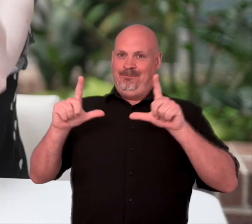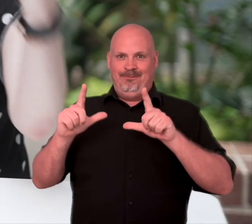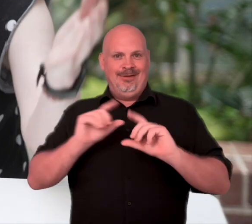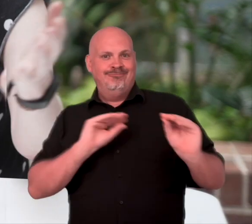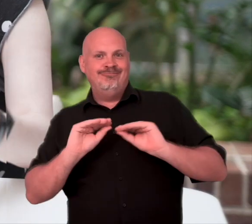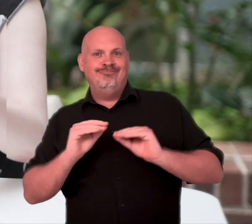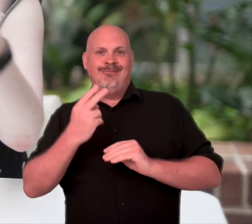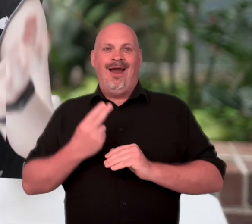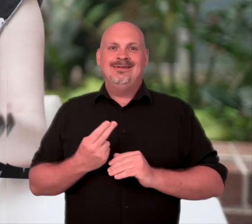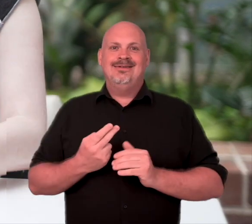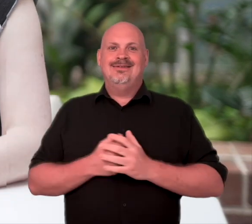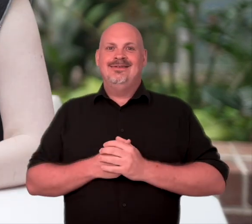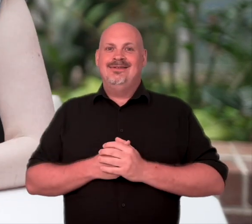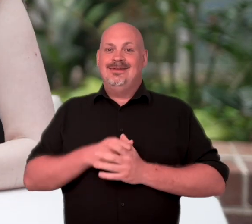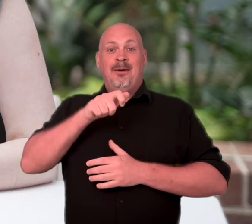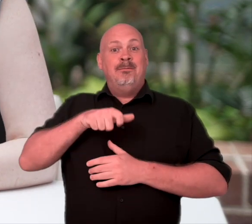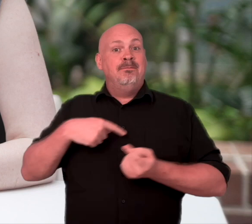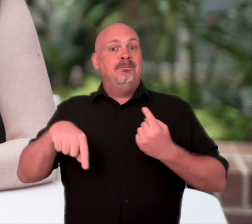basically, which was through a screen, through Zoom.